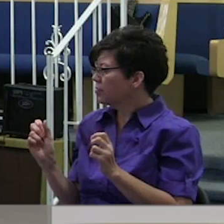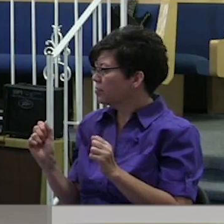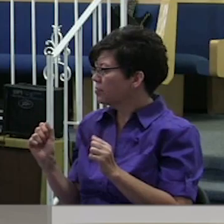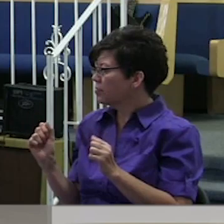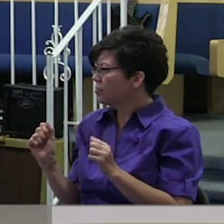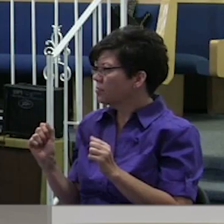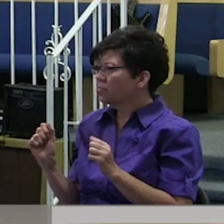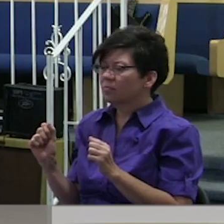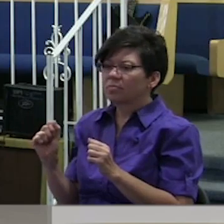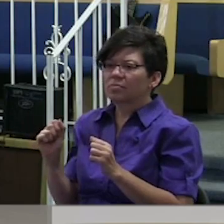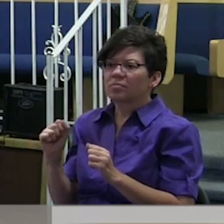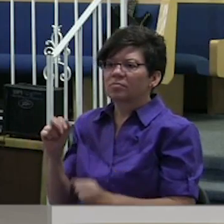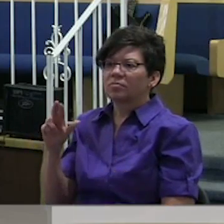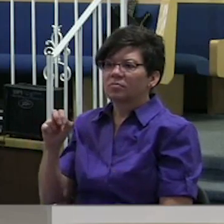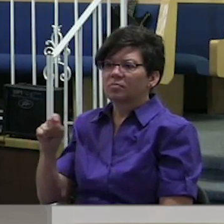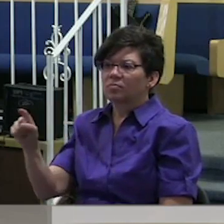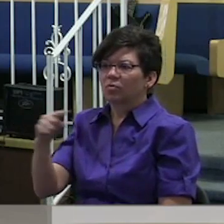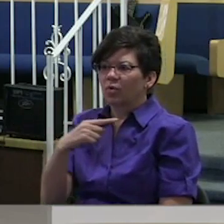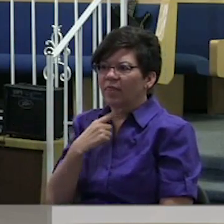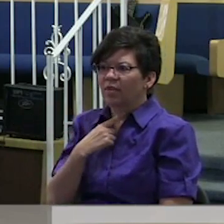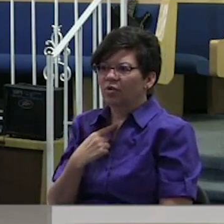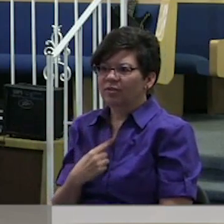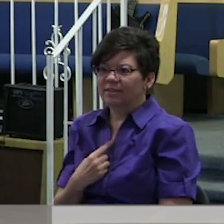are you thirsty yet?